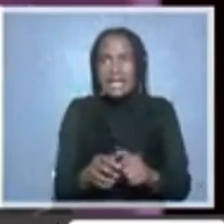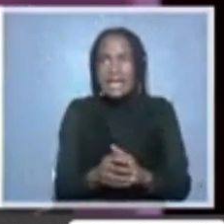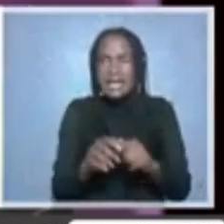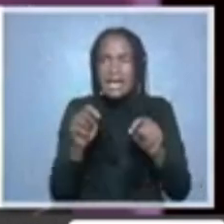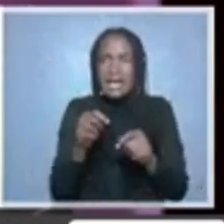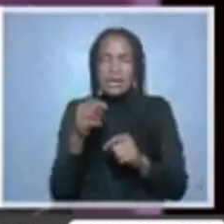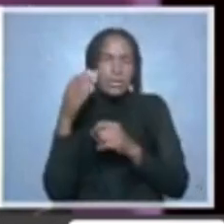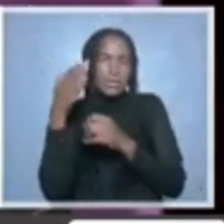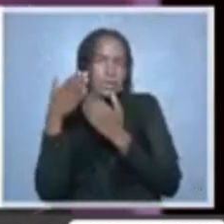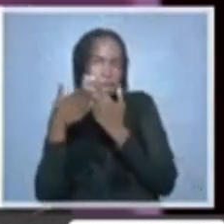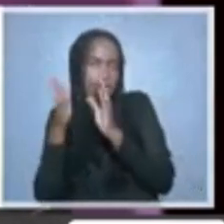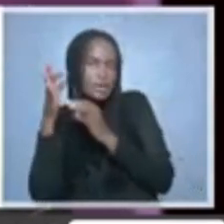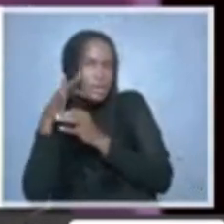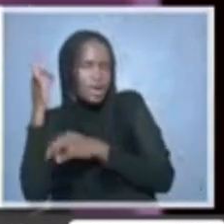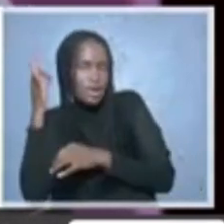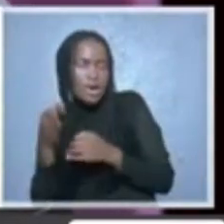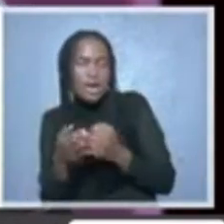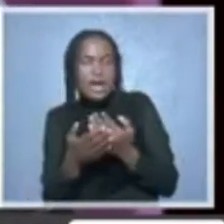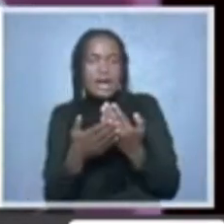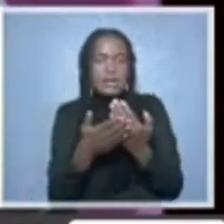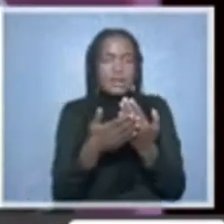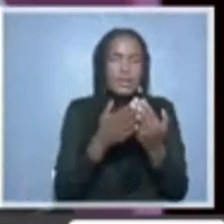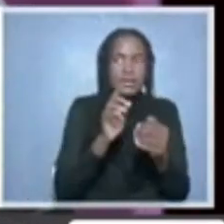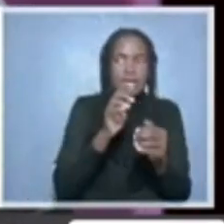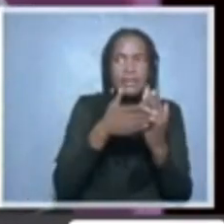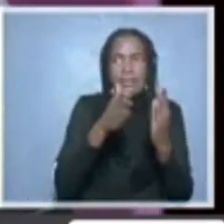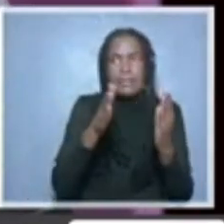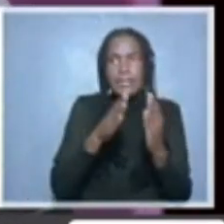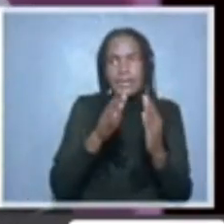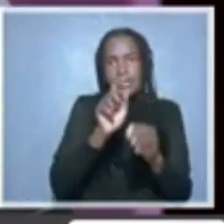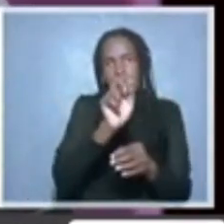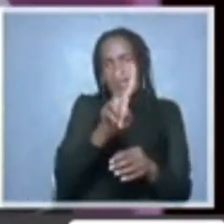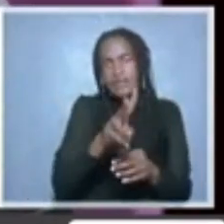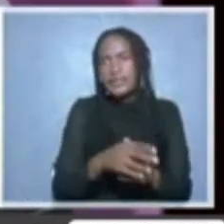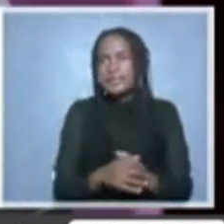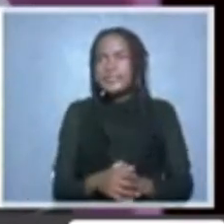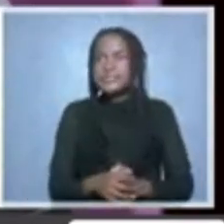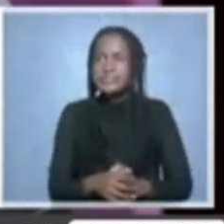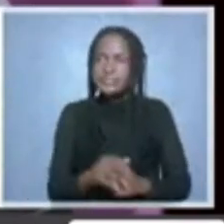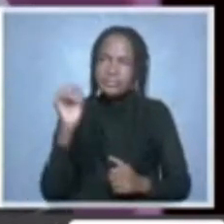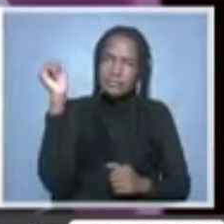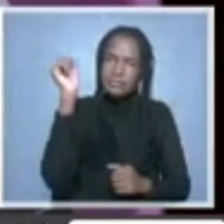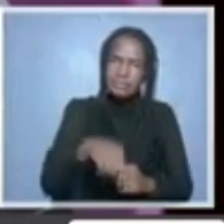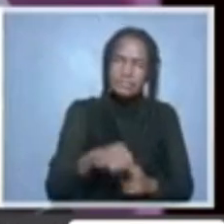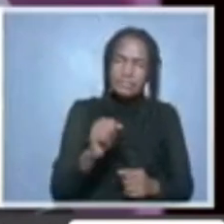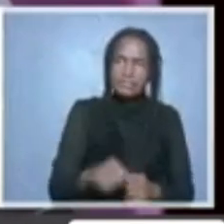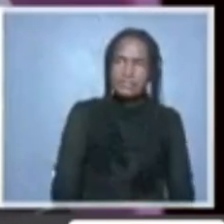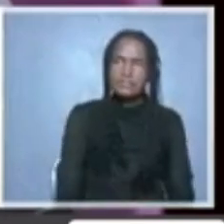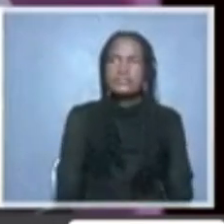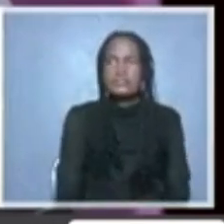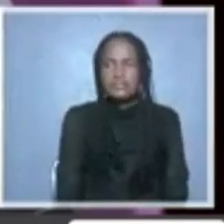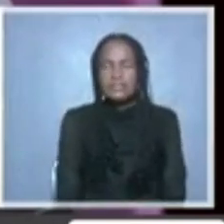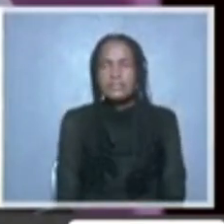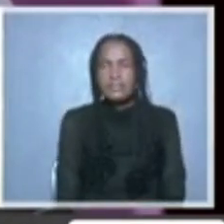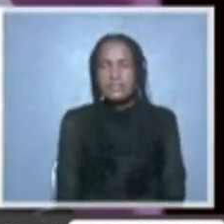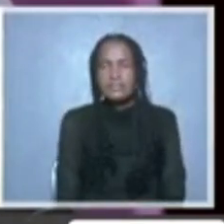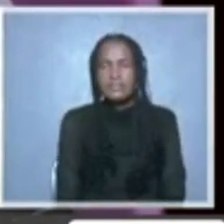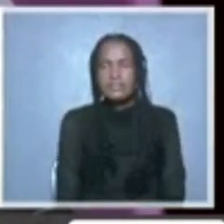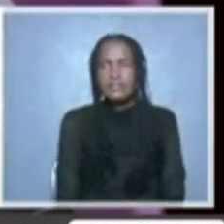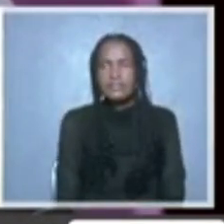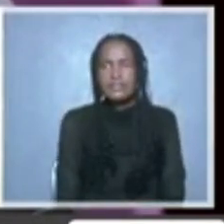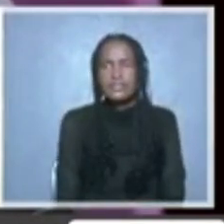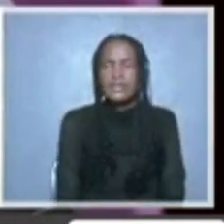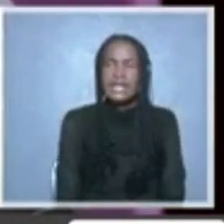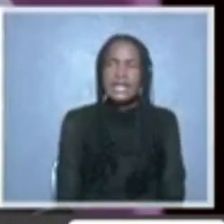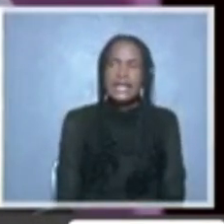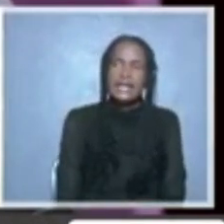radio or they will switch on their TV. But from us, I think once again, we've been able to deliver. And this